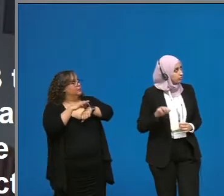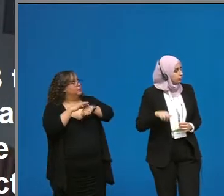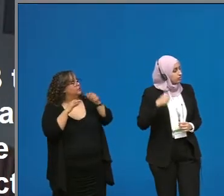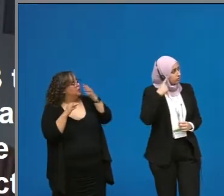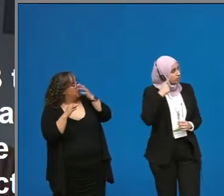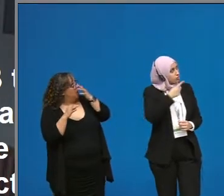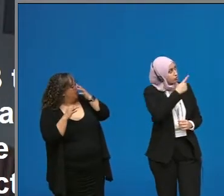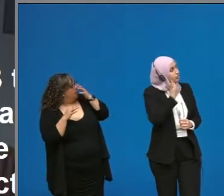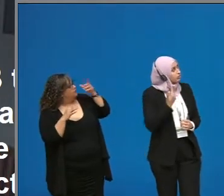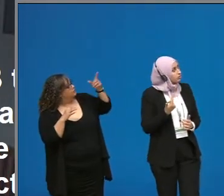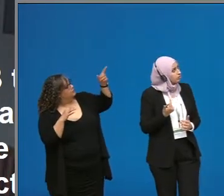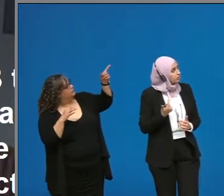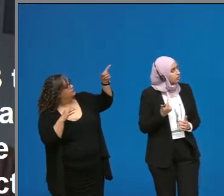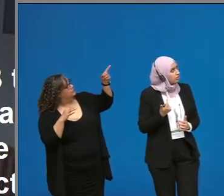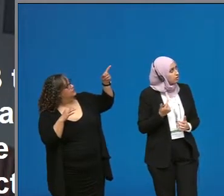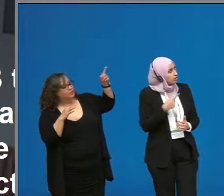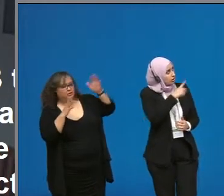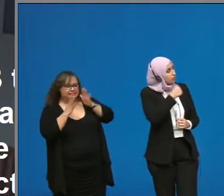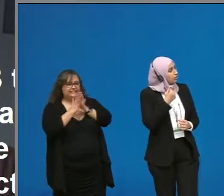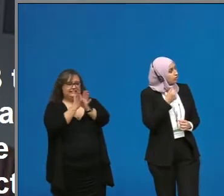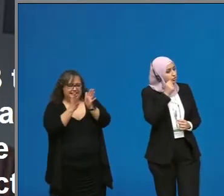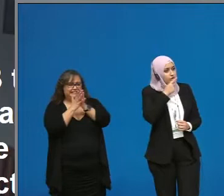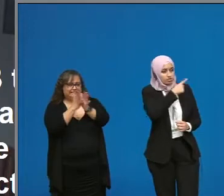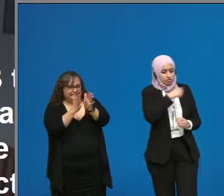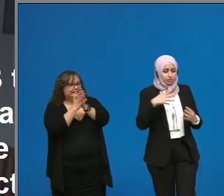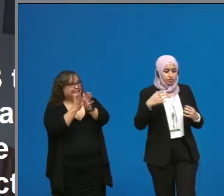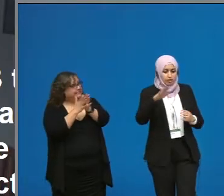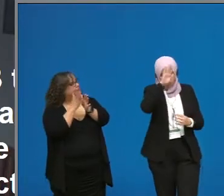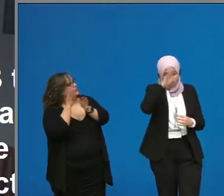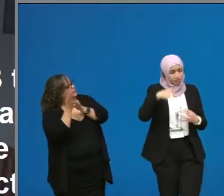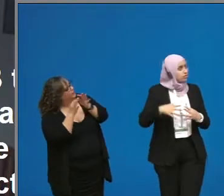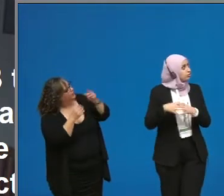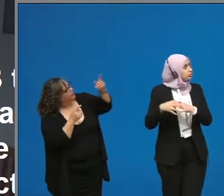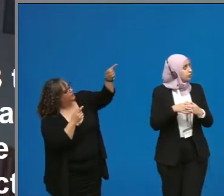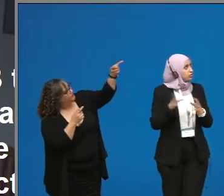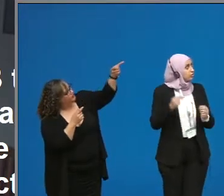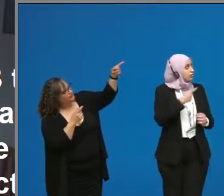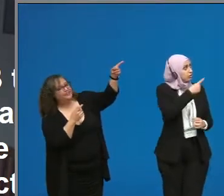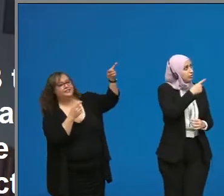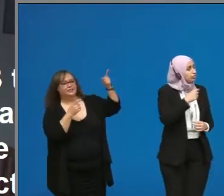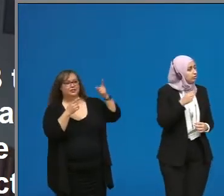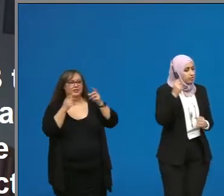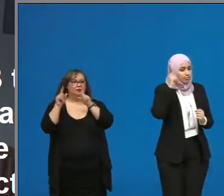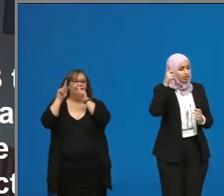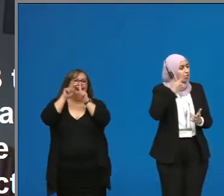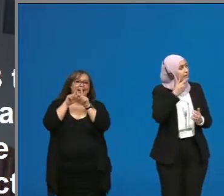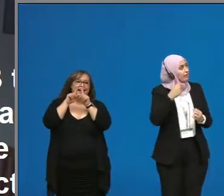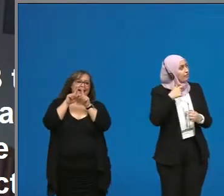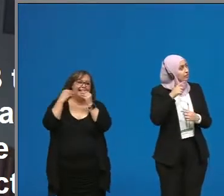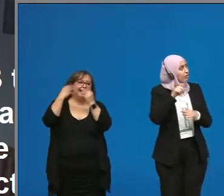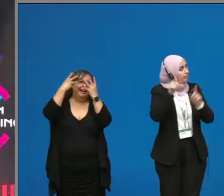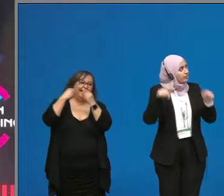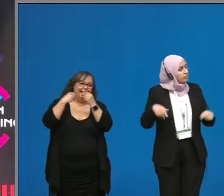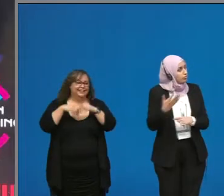Mahmoud. I'm telling you, it's very cool. He's with Mark, and so hopefully you can hear from him tomorrow.